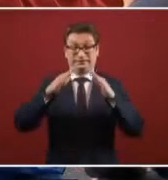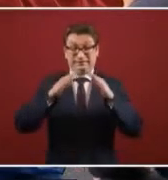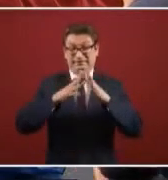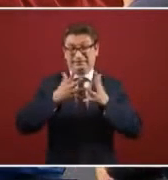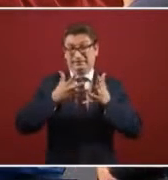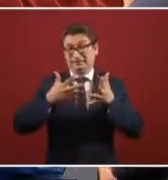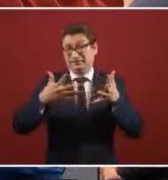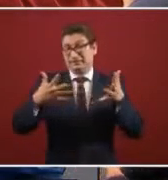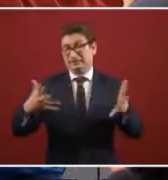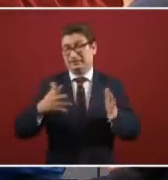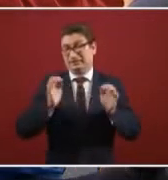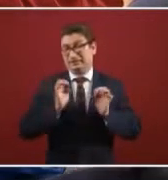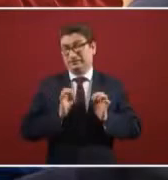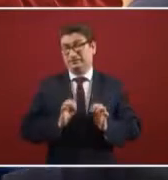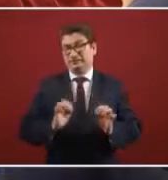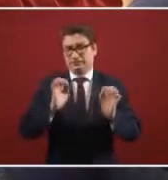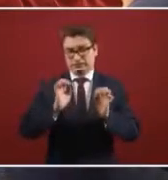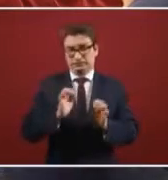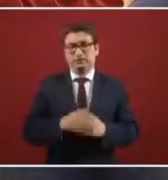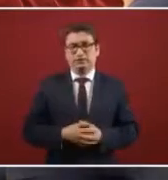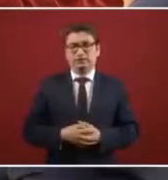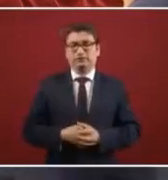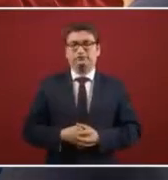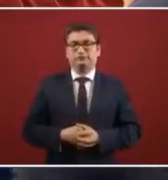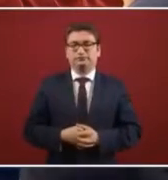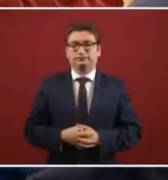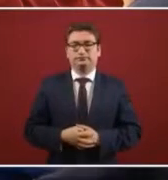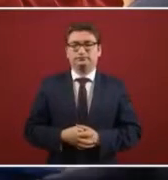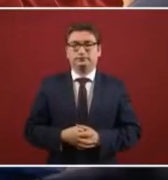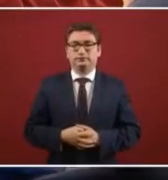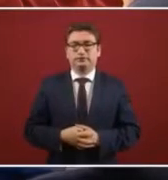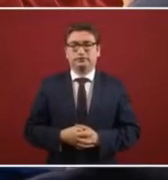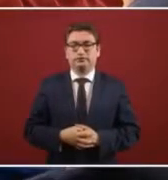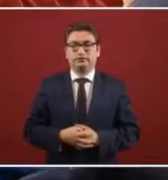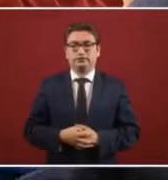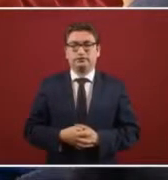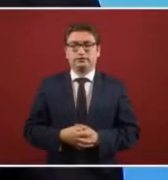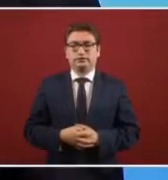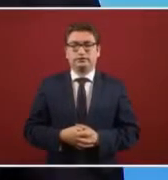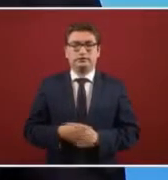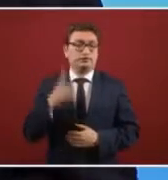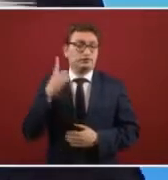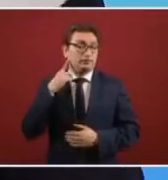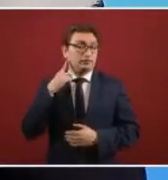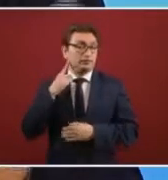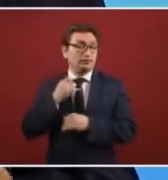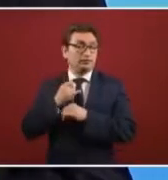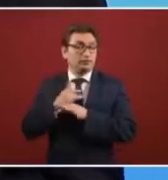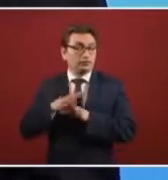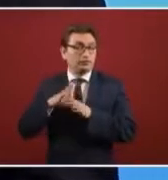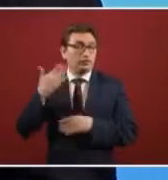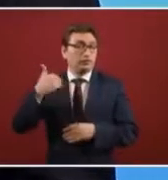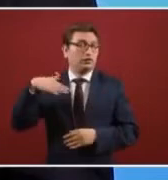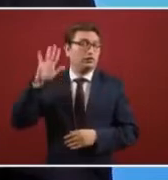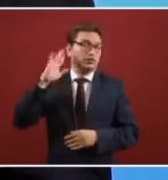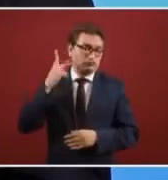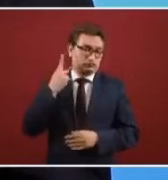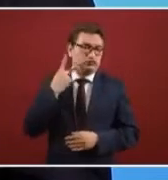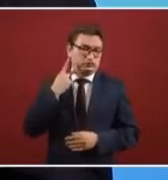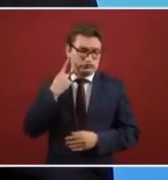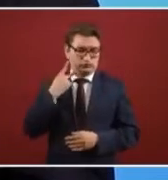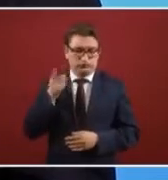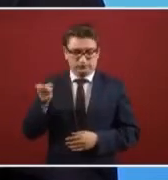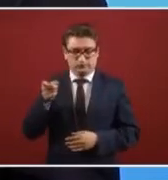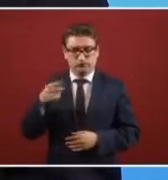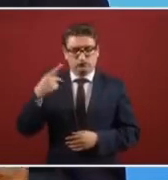home. Muy grande, A very big home, según la información, era according político, to the